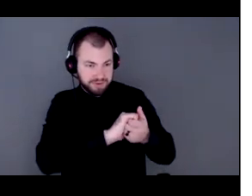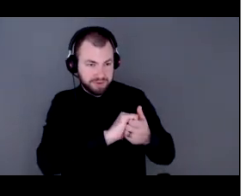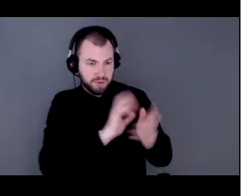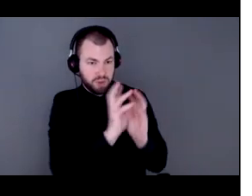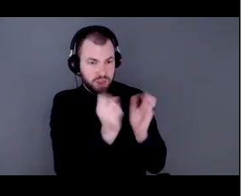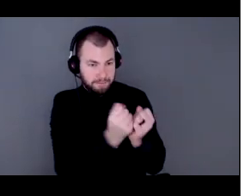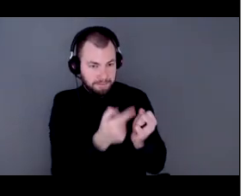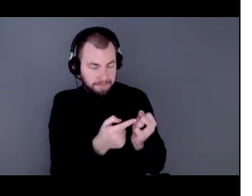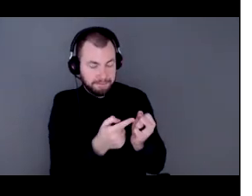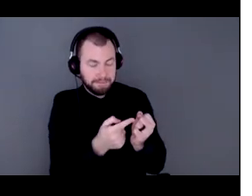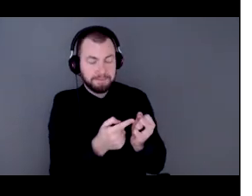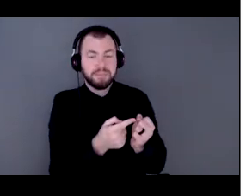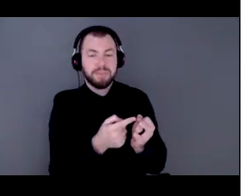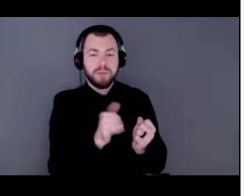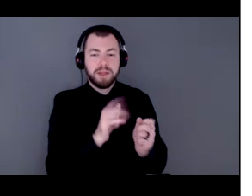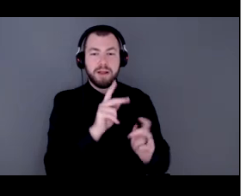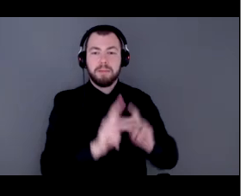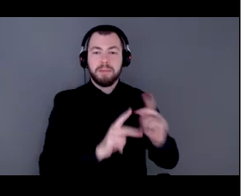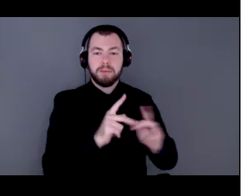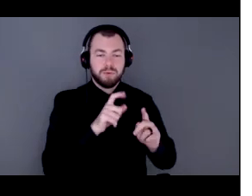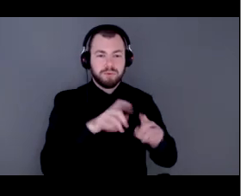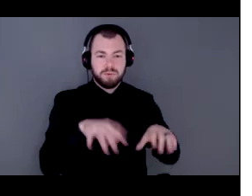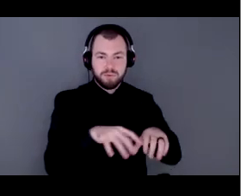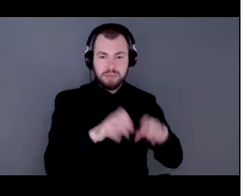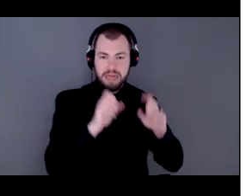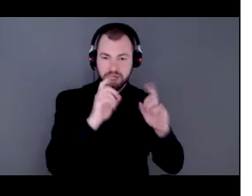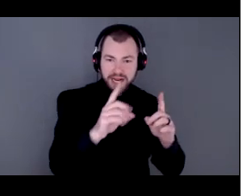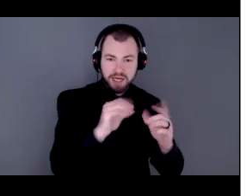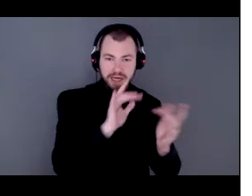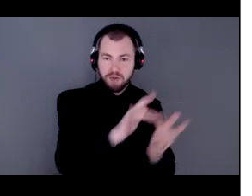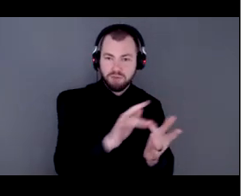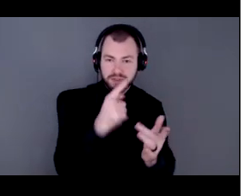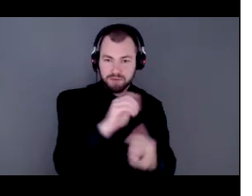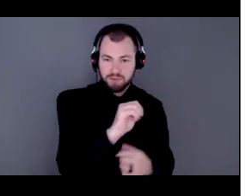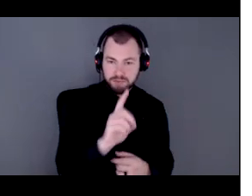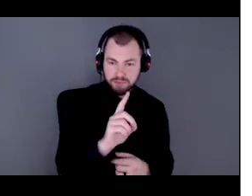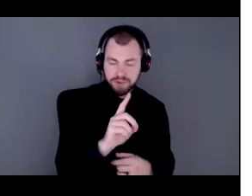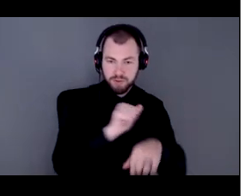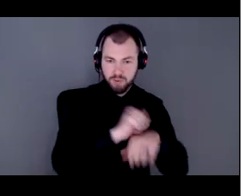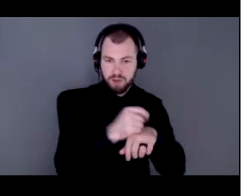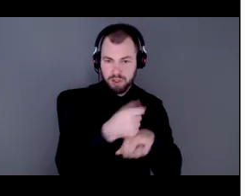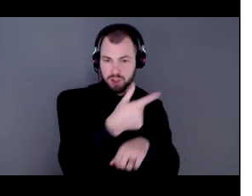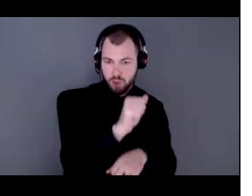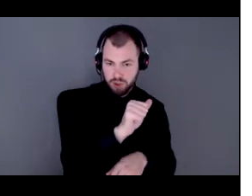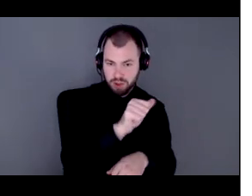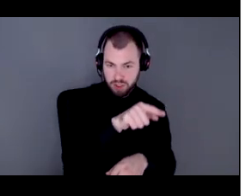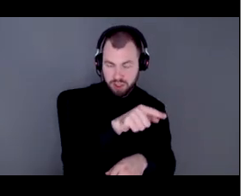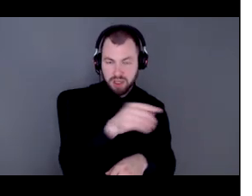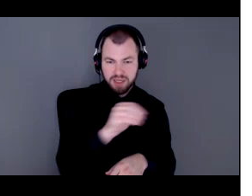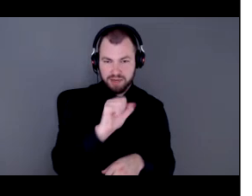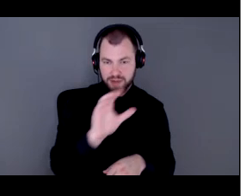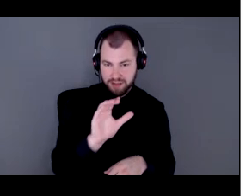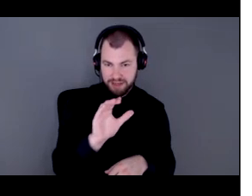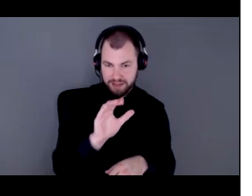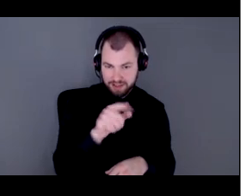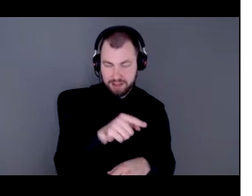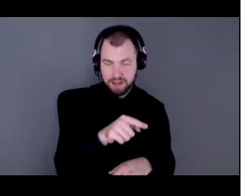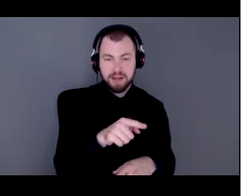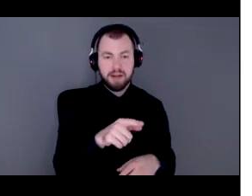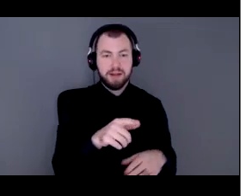people doing marine debris education and outreach and work in Georgia and South Carolina. They came